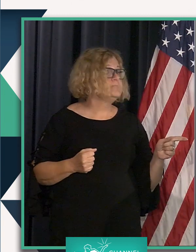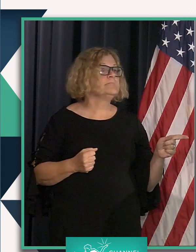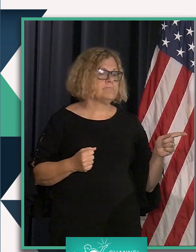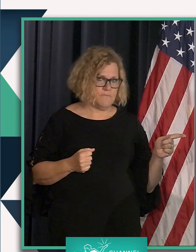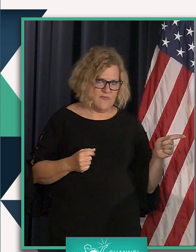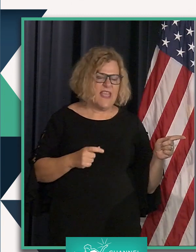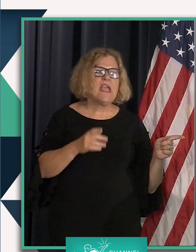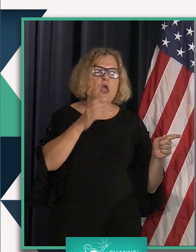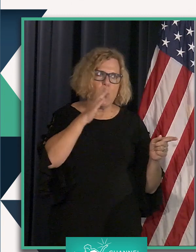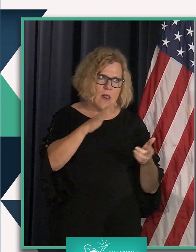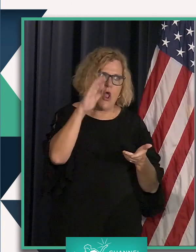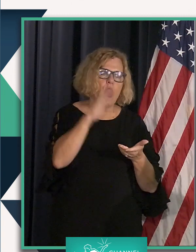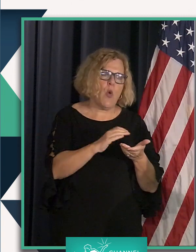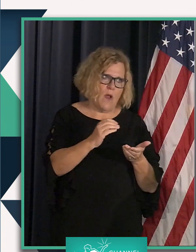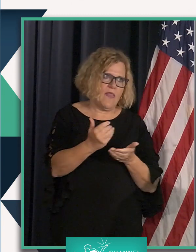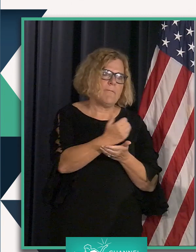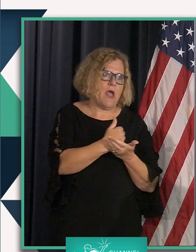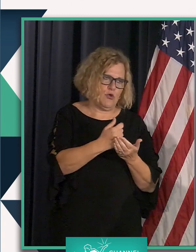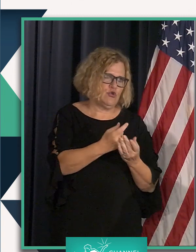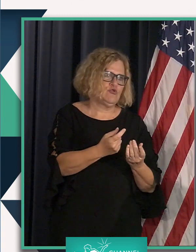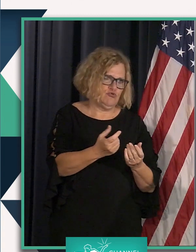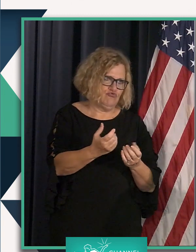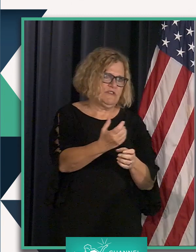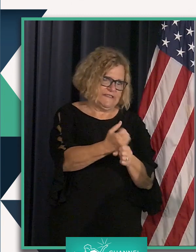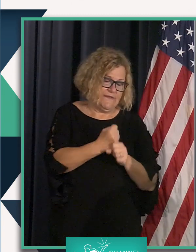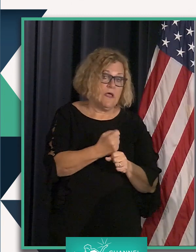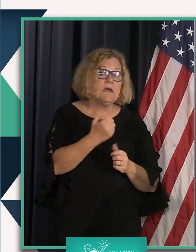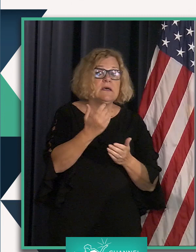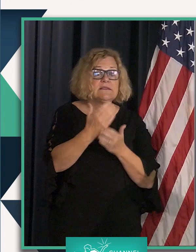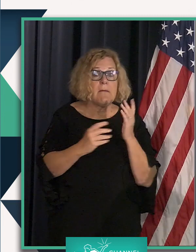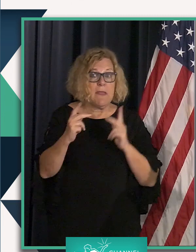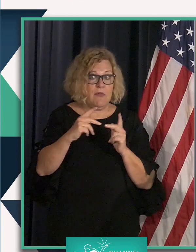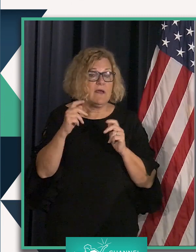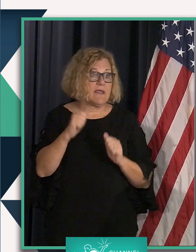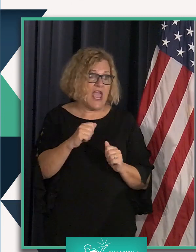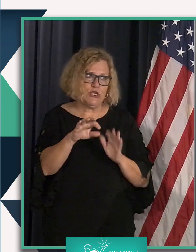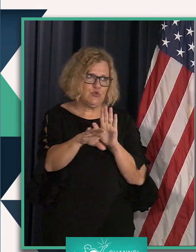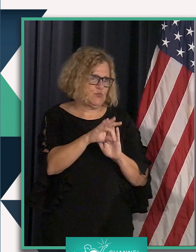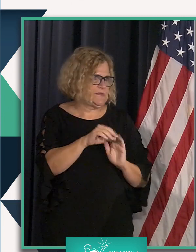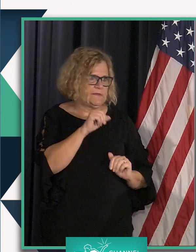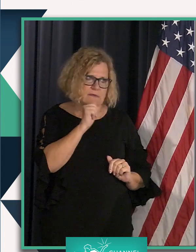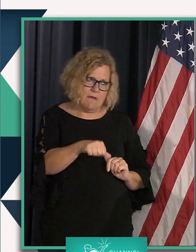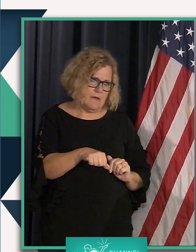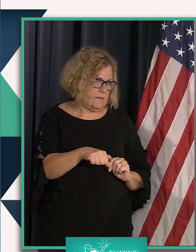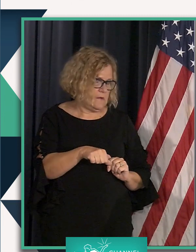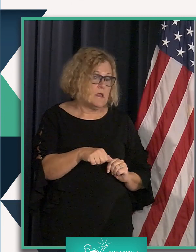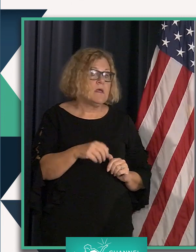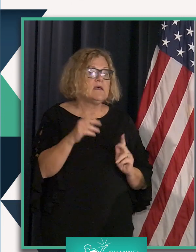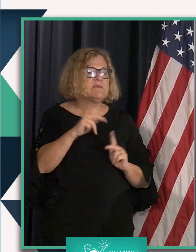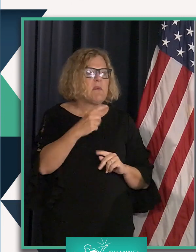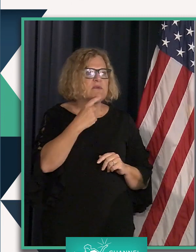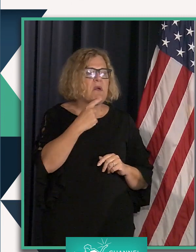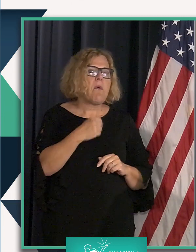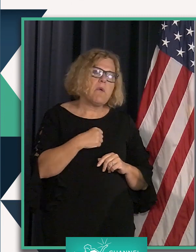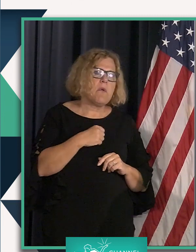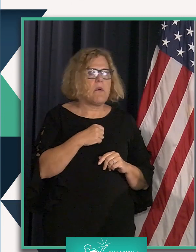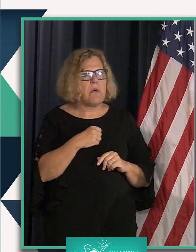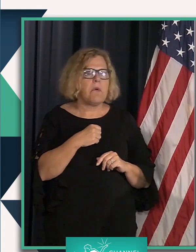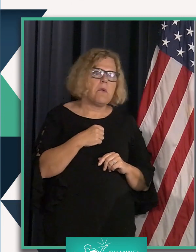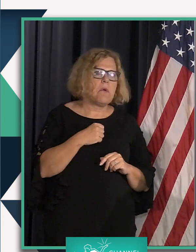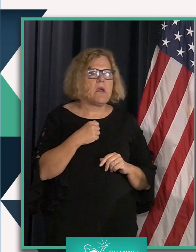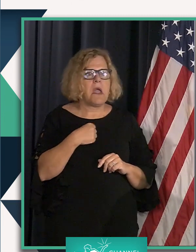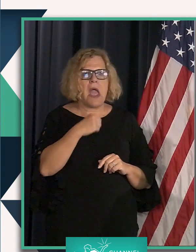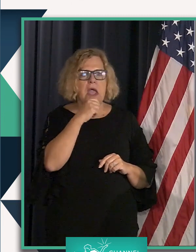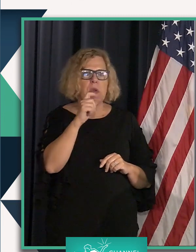will lower the amount that you receive. So some people, they can opt out. Some people will say, well, I